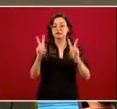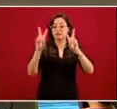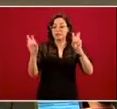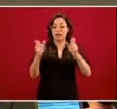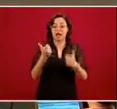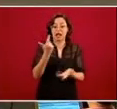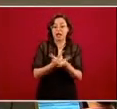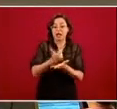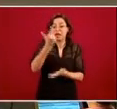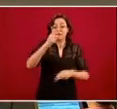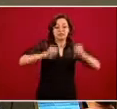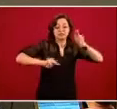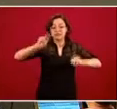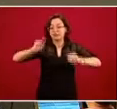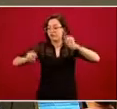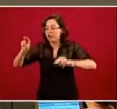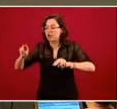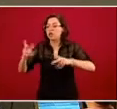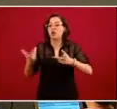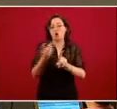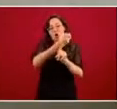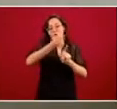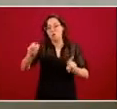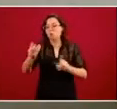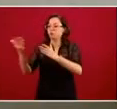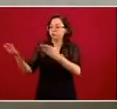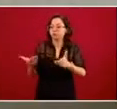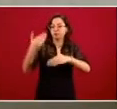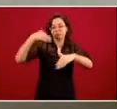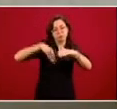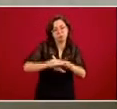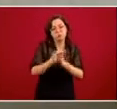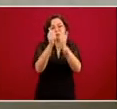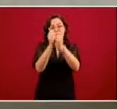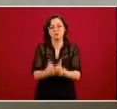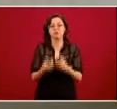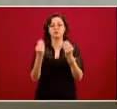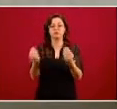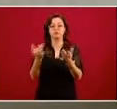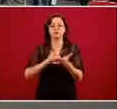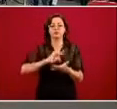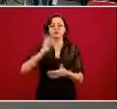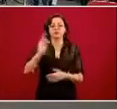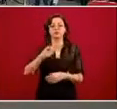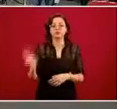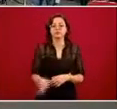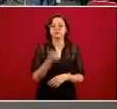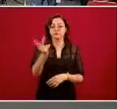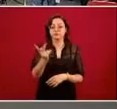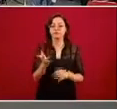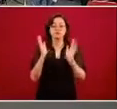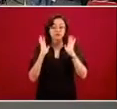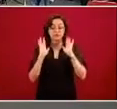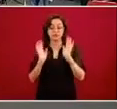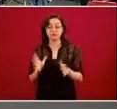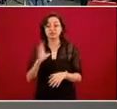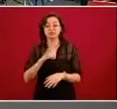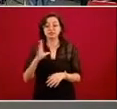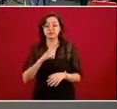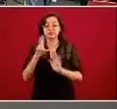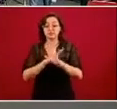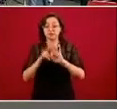governors includes a segment on triage and of the correct logistic operation of